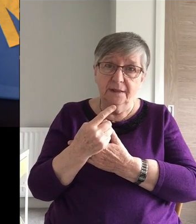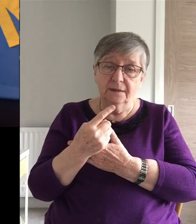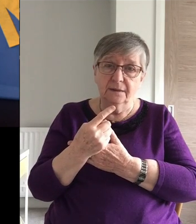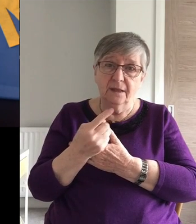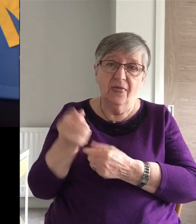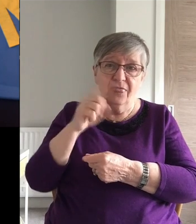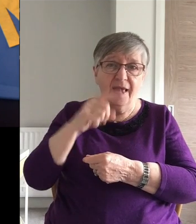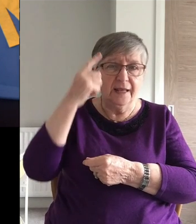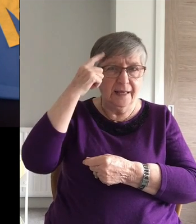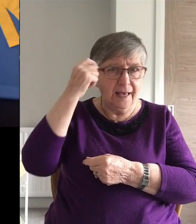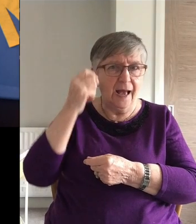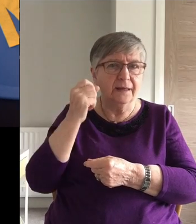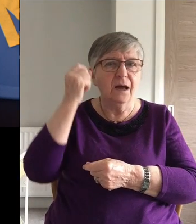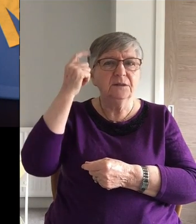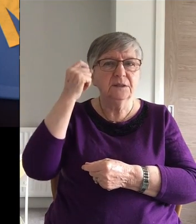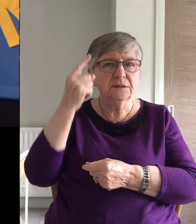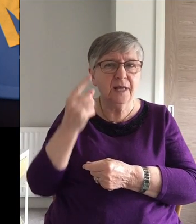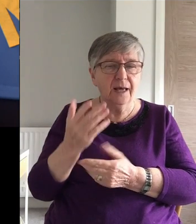it pure joy.